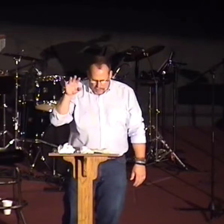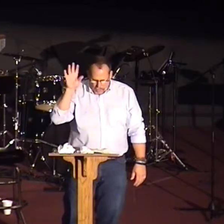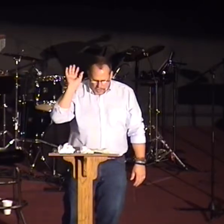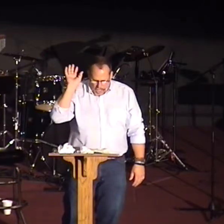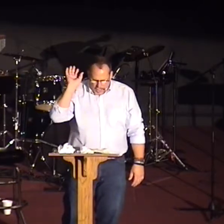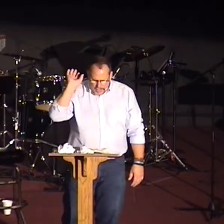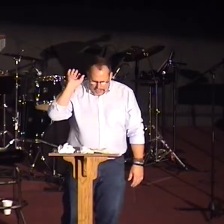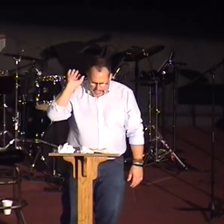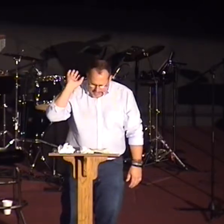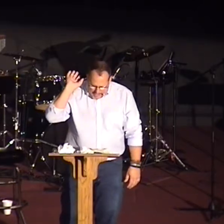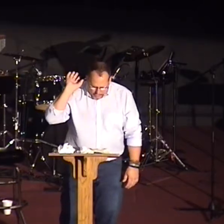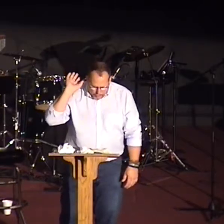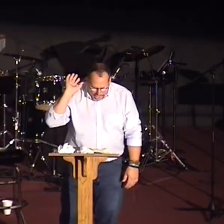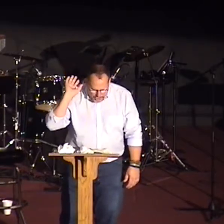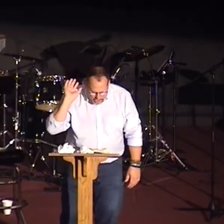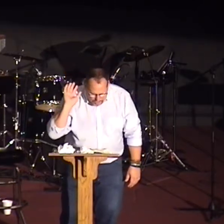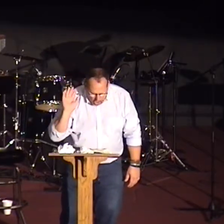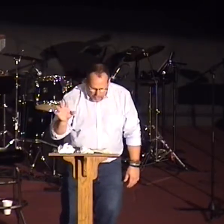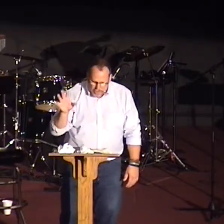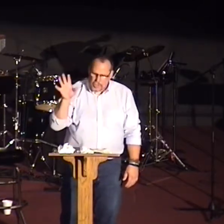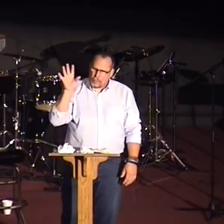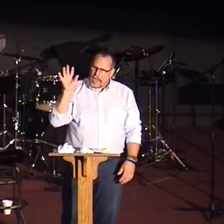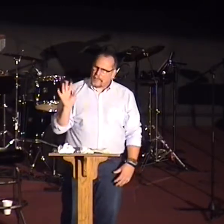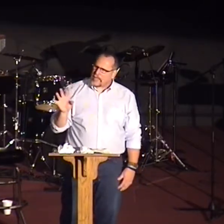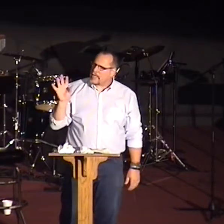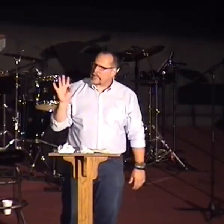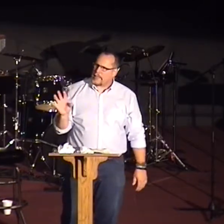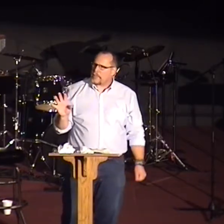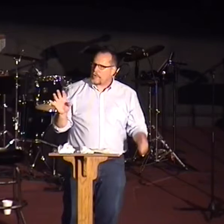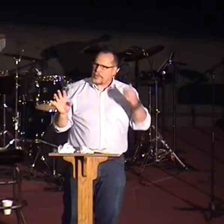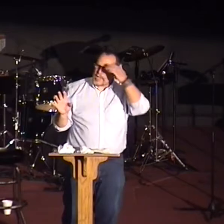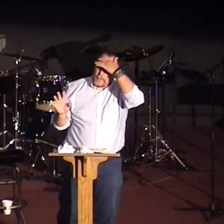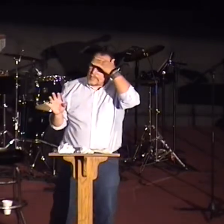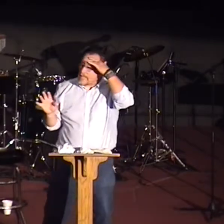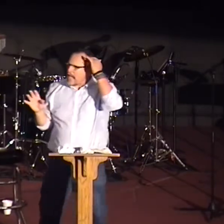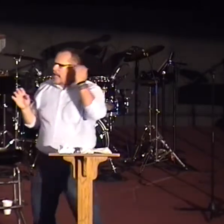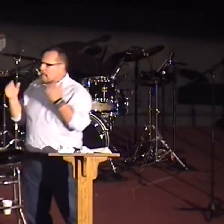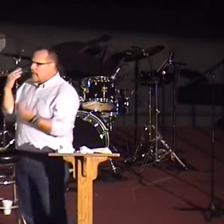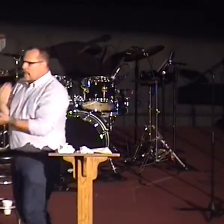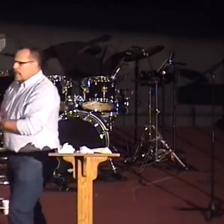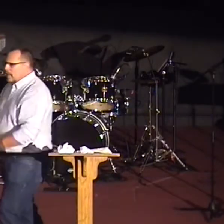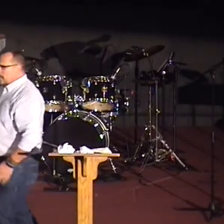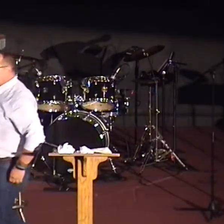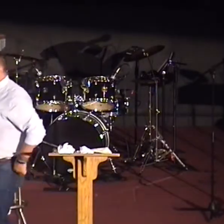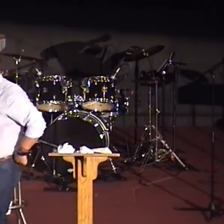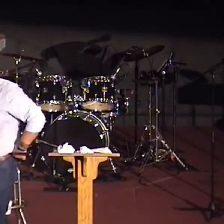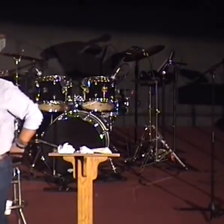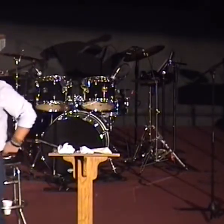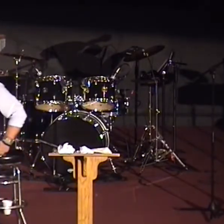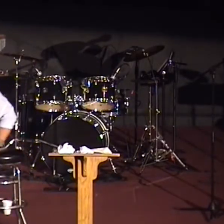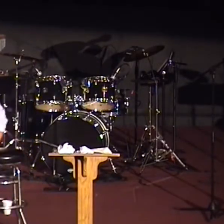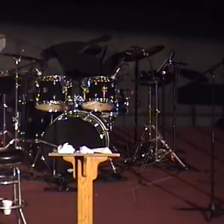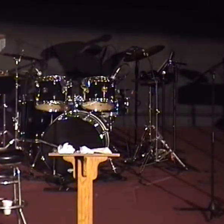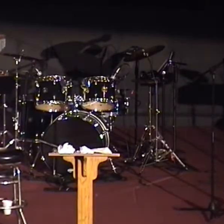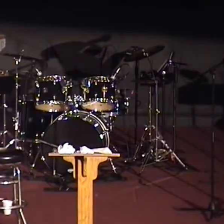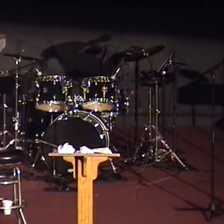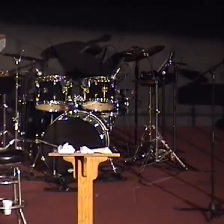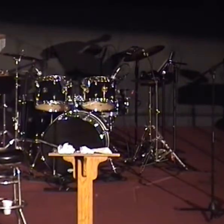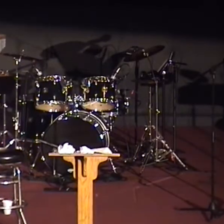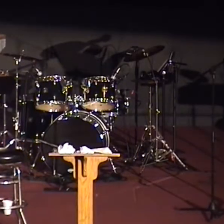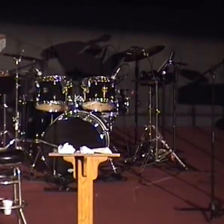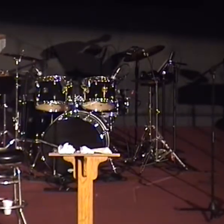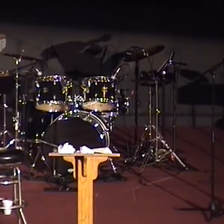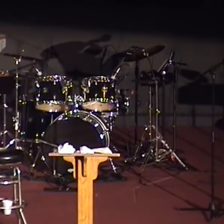In your most honest, less self-righteous moments, do you ever get a glimpse of yourself and say, John, why did you think of